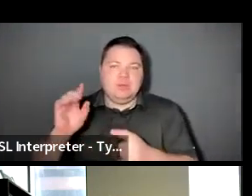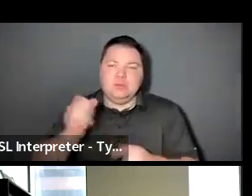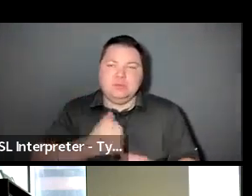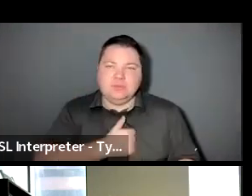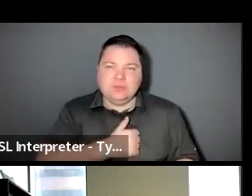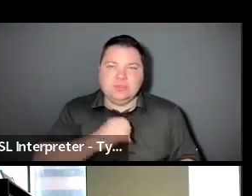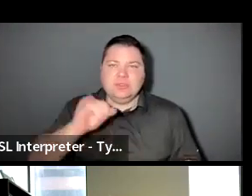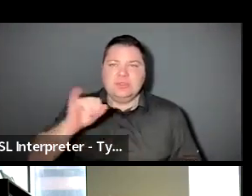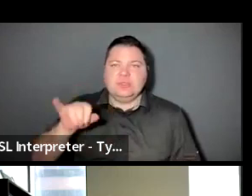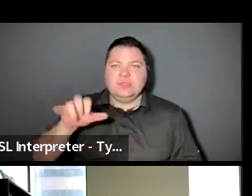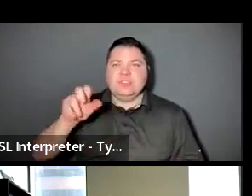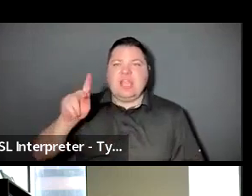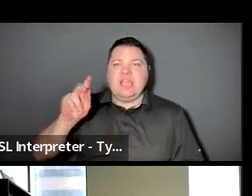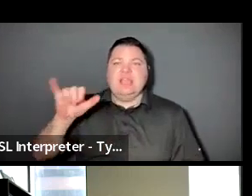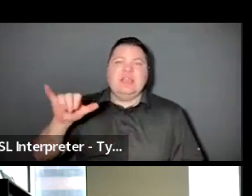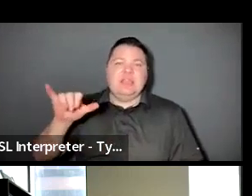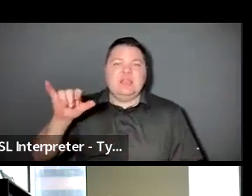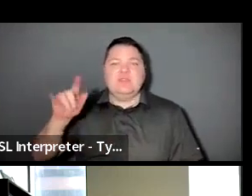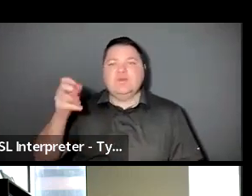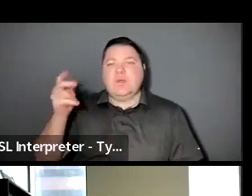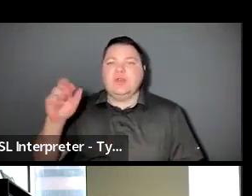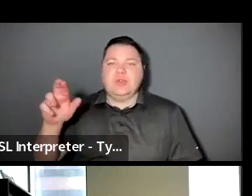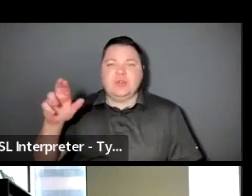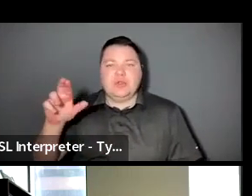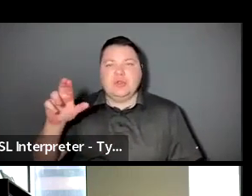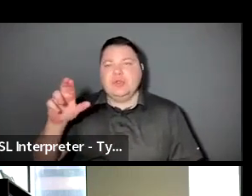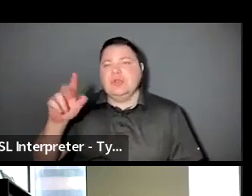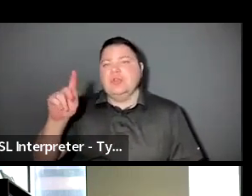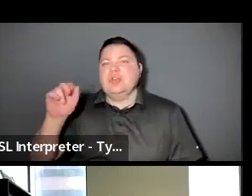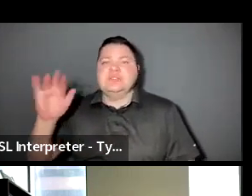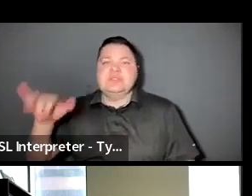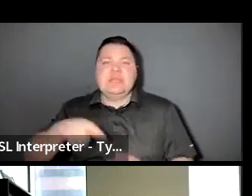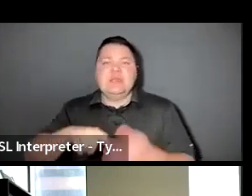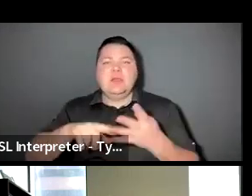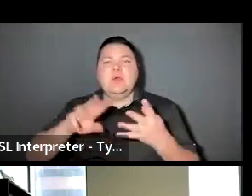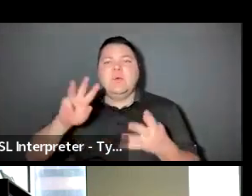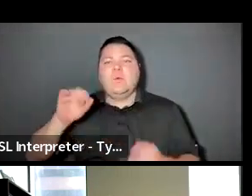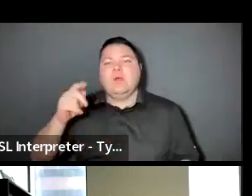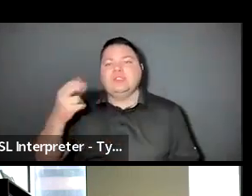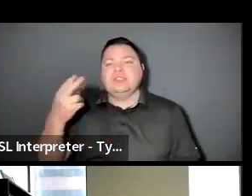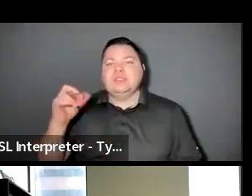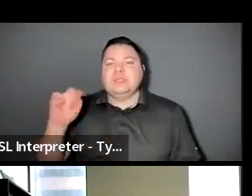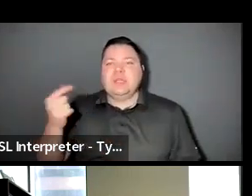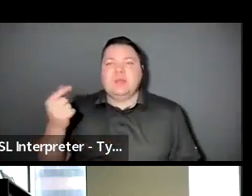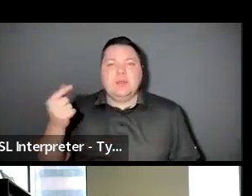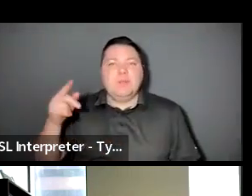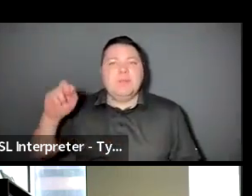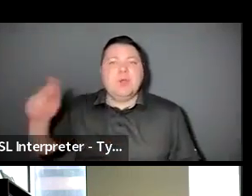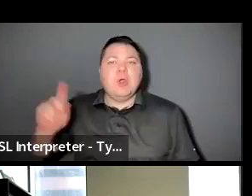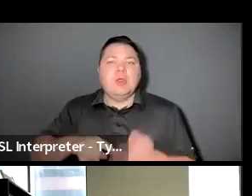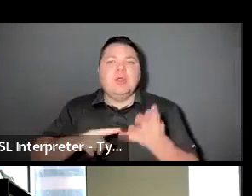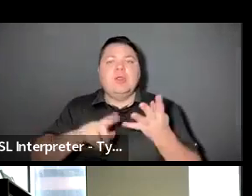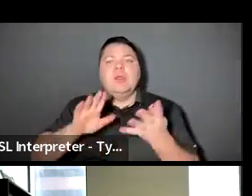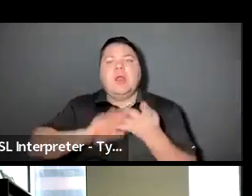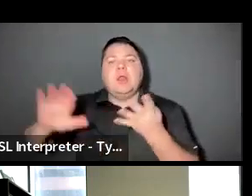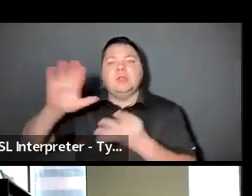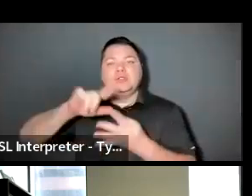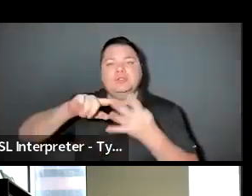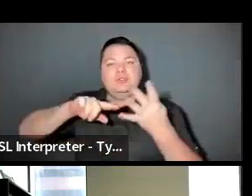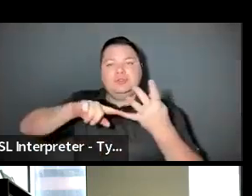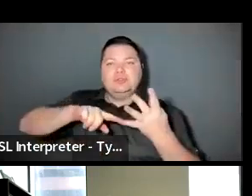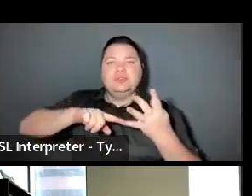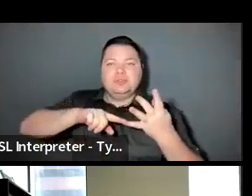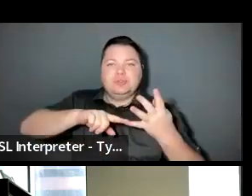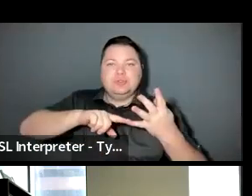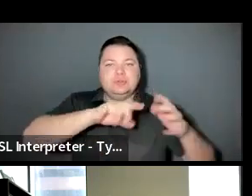Jackie Joyner Kersee, Washington Park, and College. So what I would like to do is share